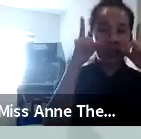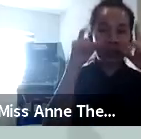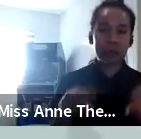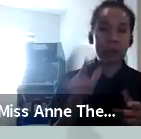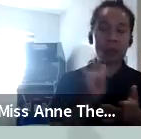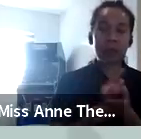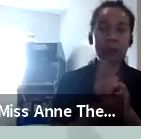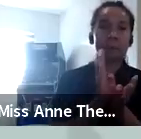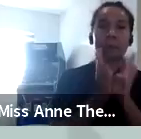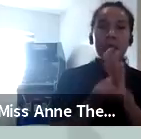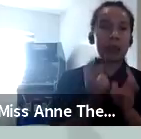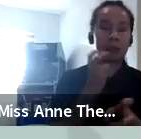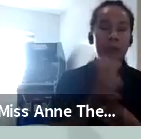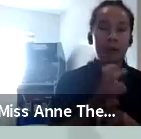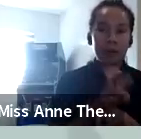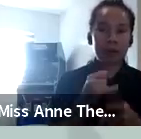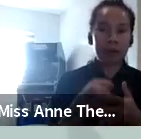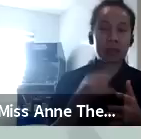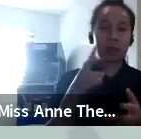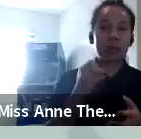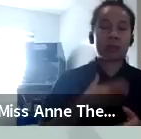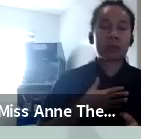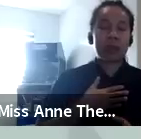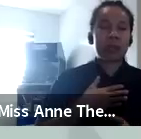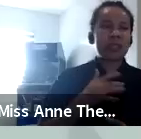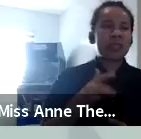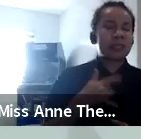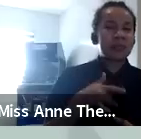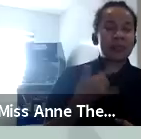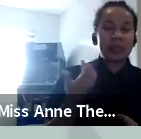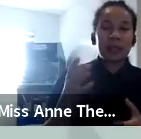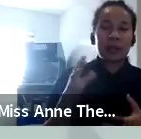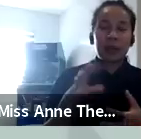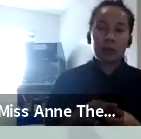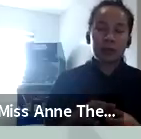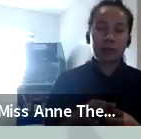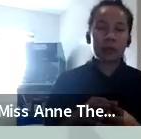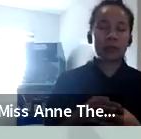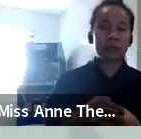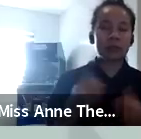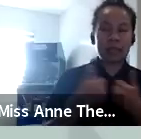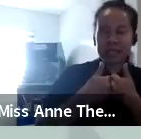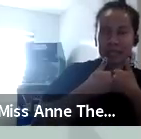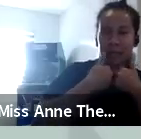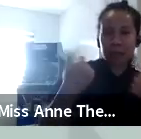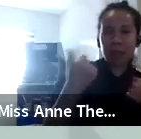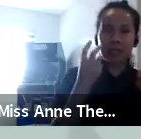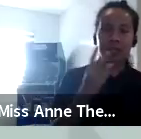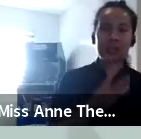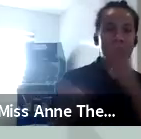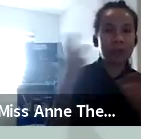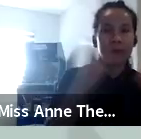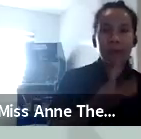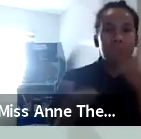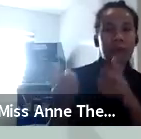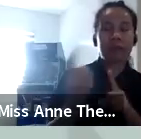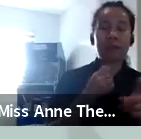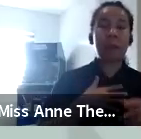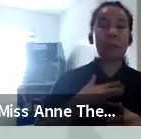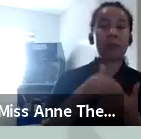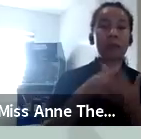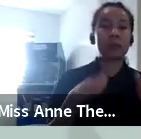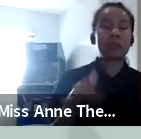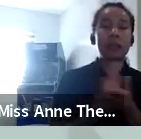became hard. It was my feeling uh, of separation anxiety for my pupils that